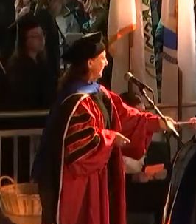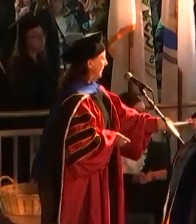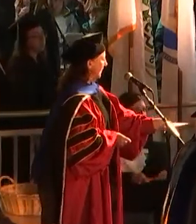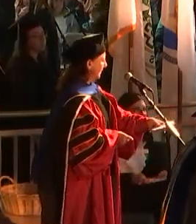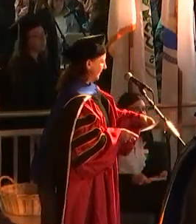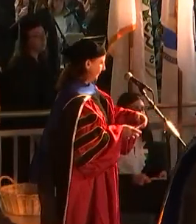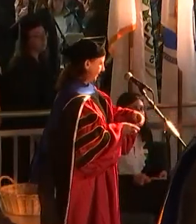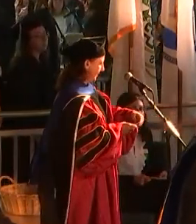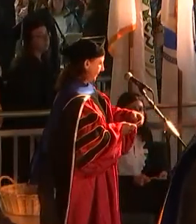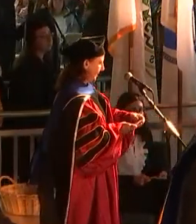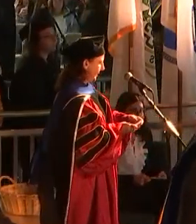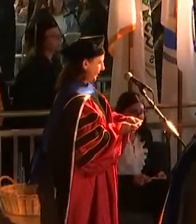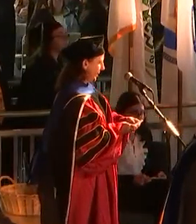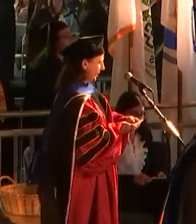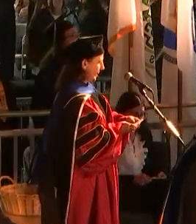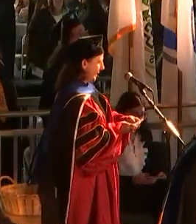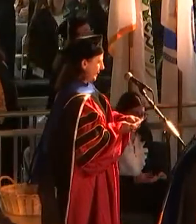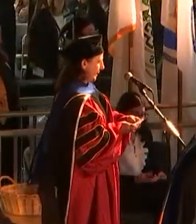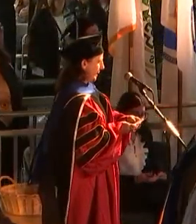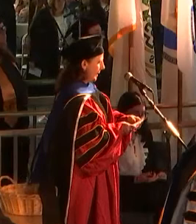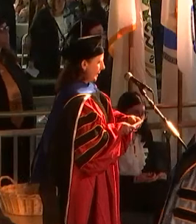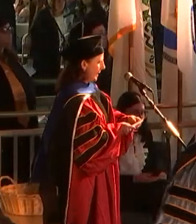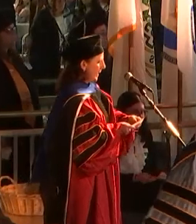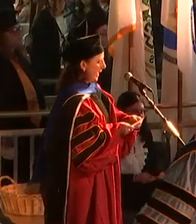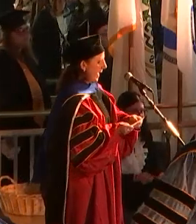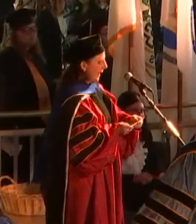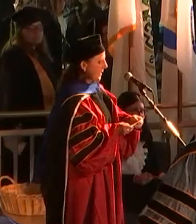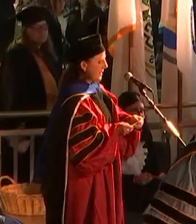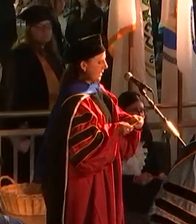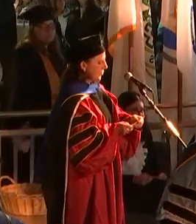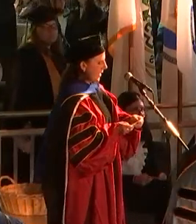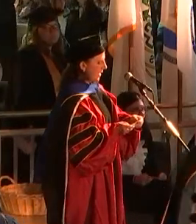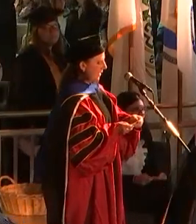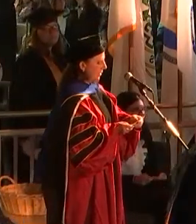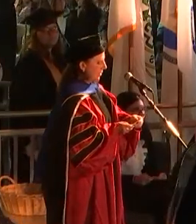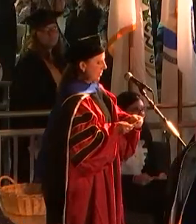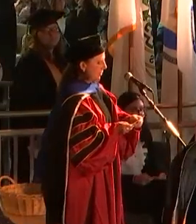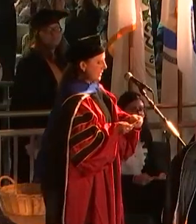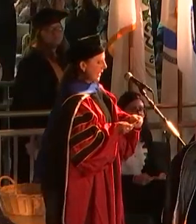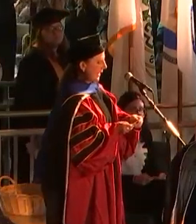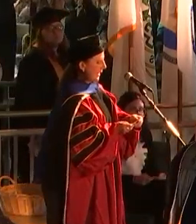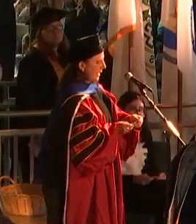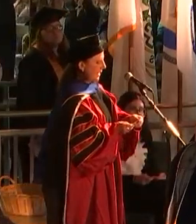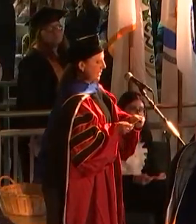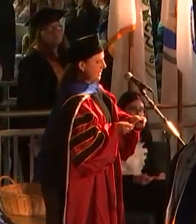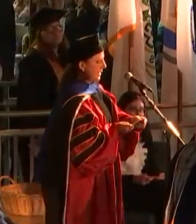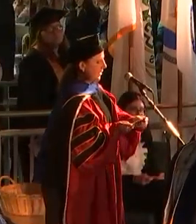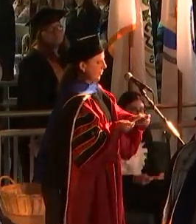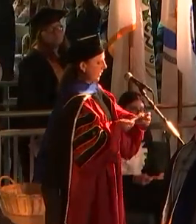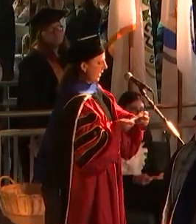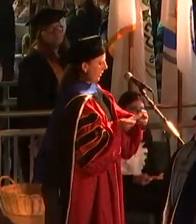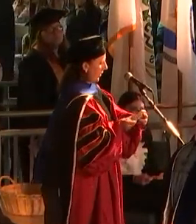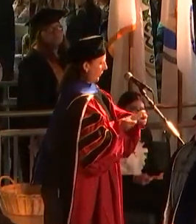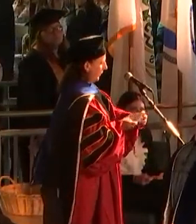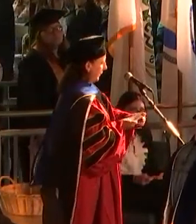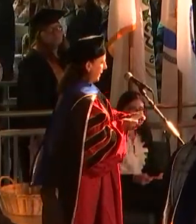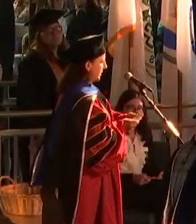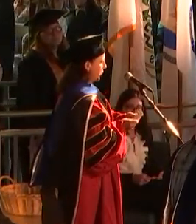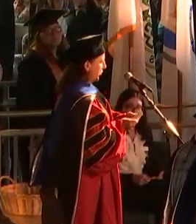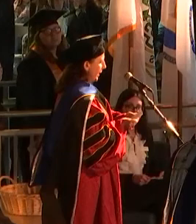Alexandria Rosalia Di